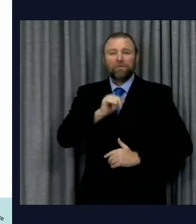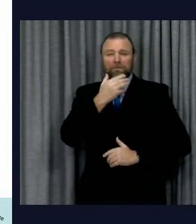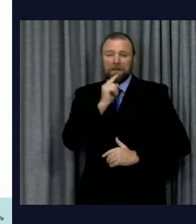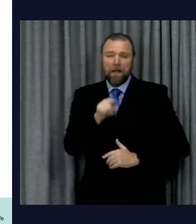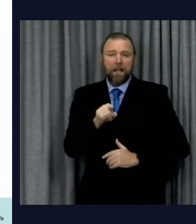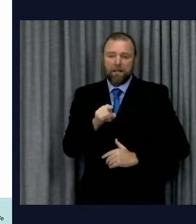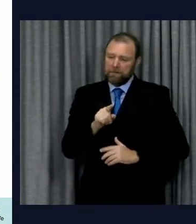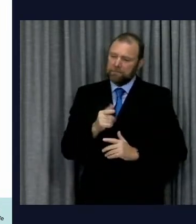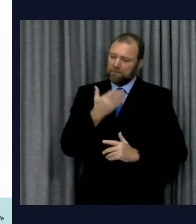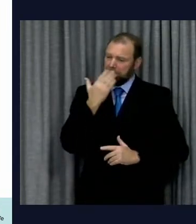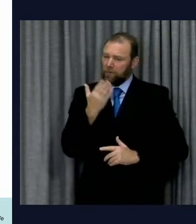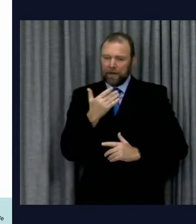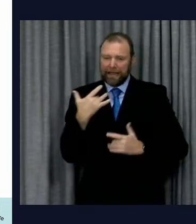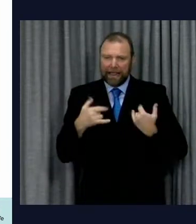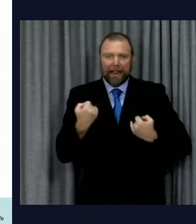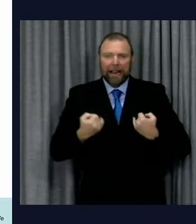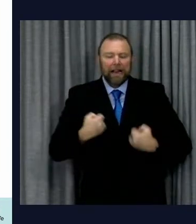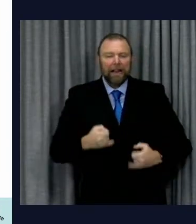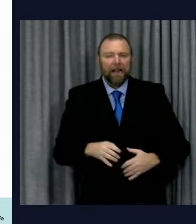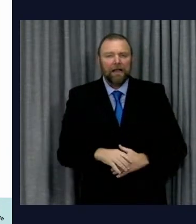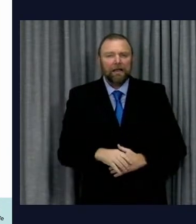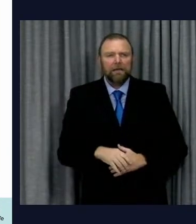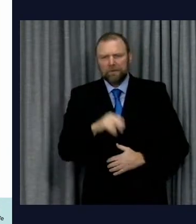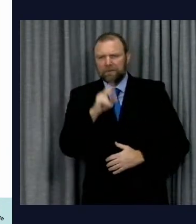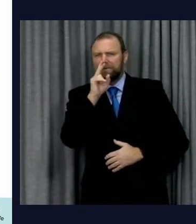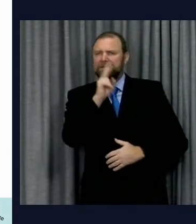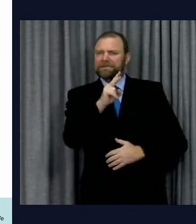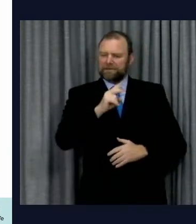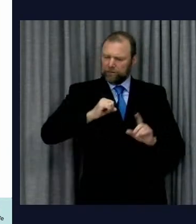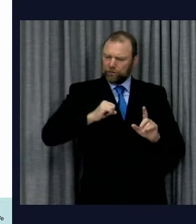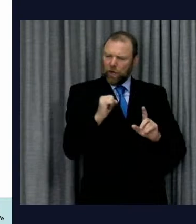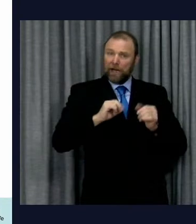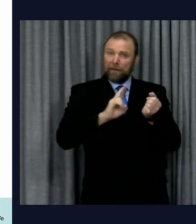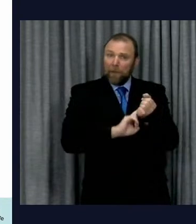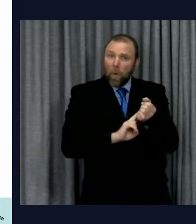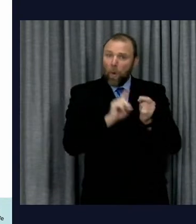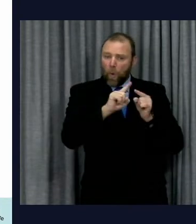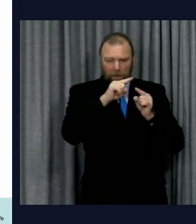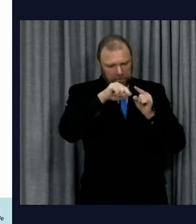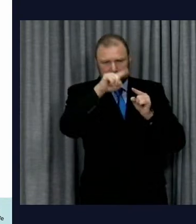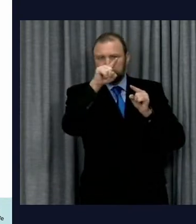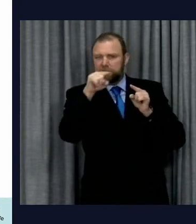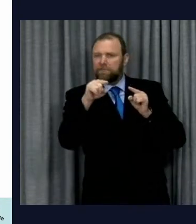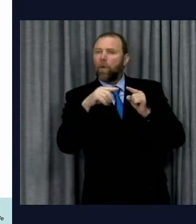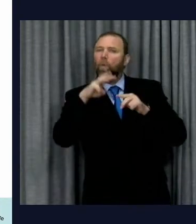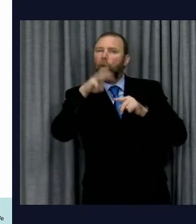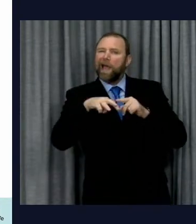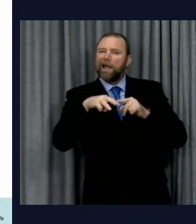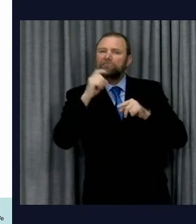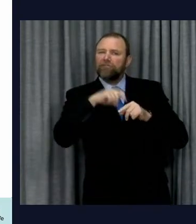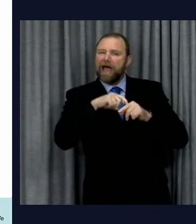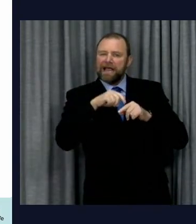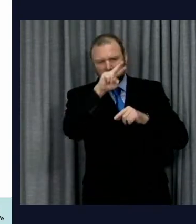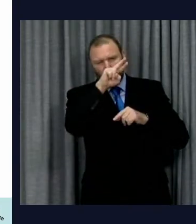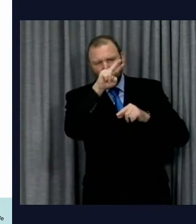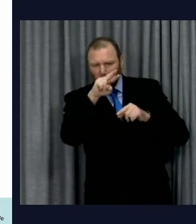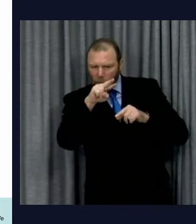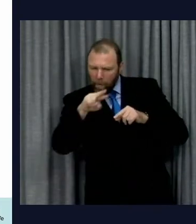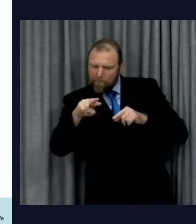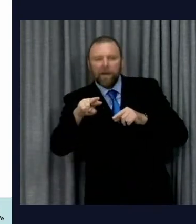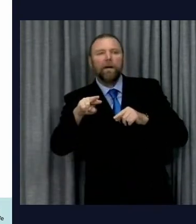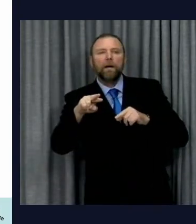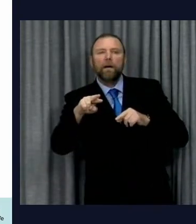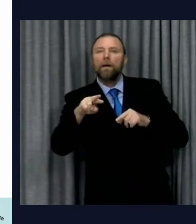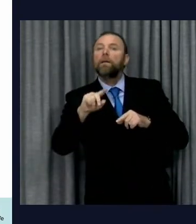that slide Scotland in blue, Wales in red, more or less together, heading in the same direction, and then